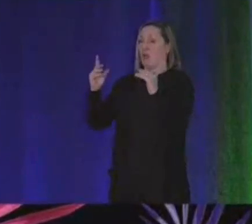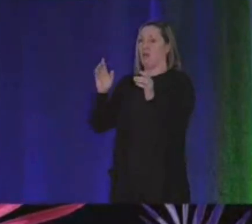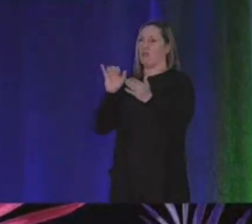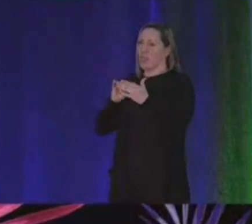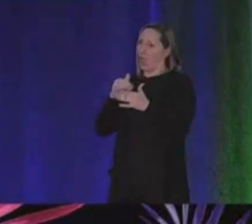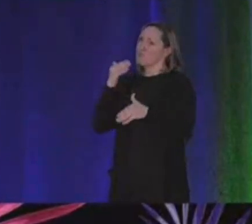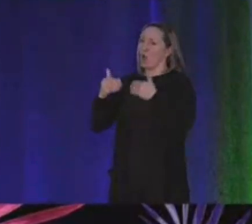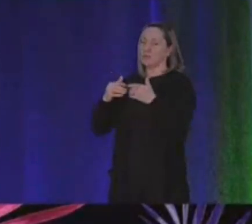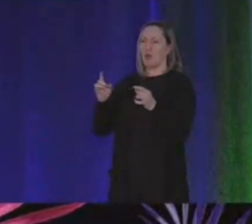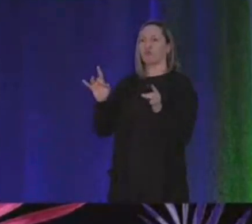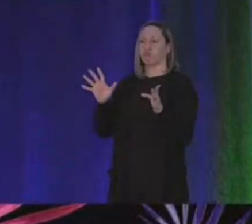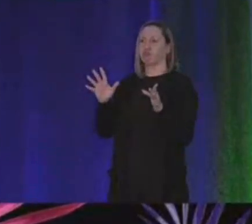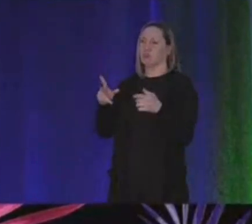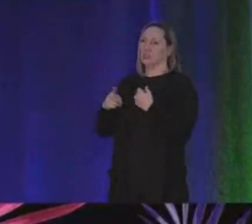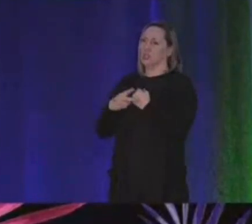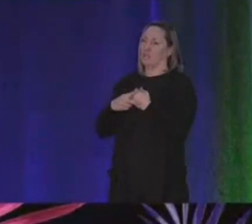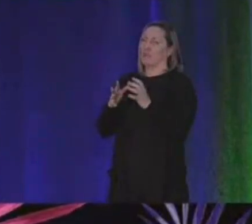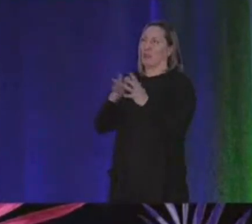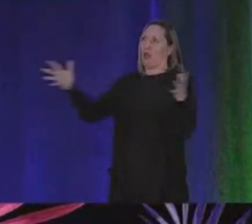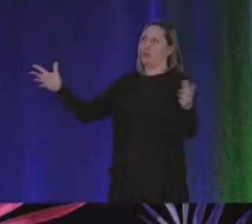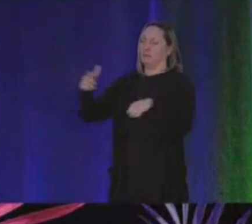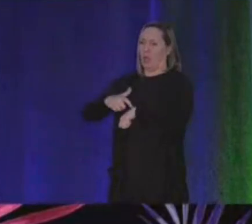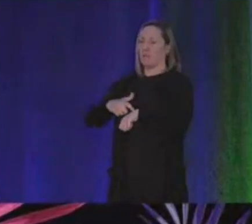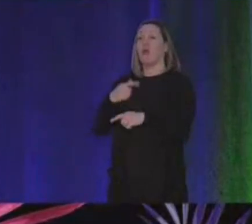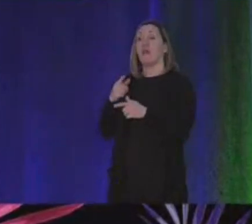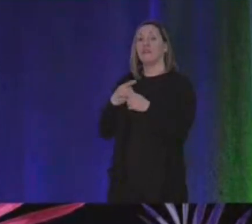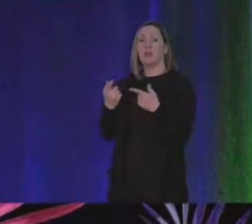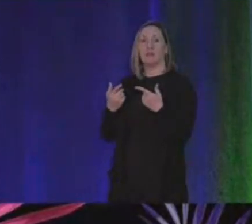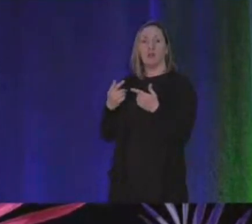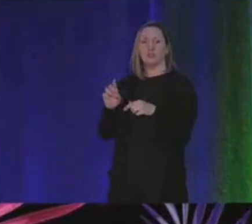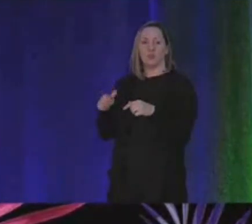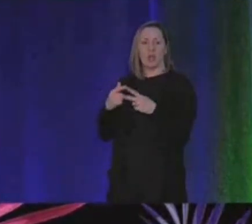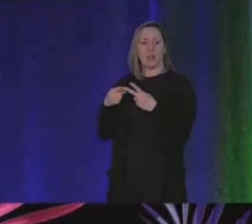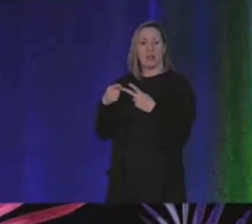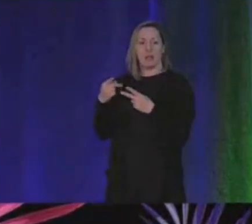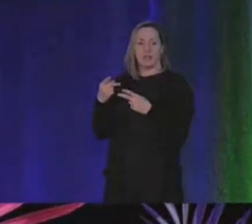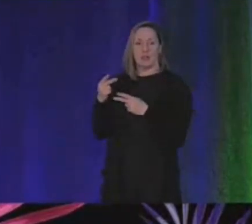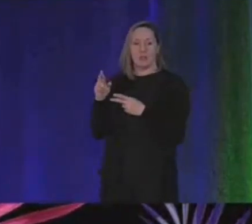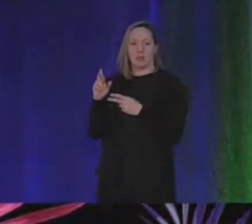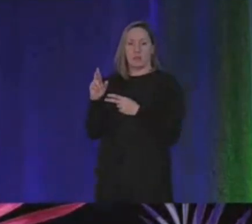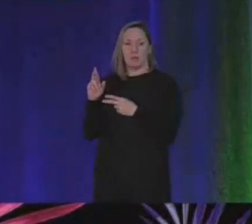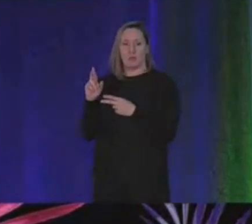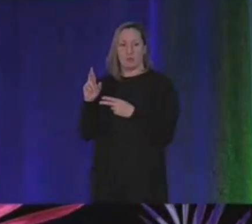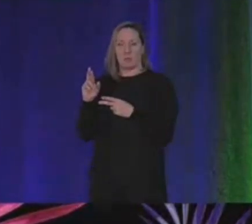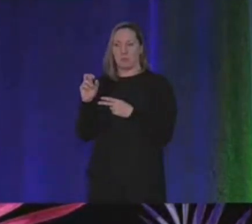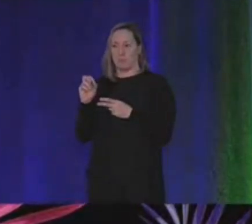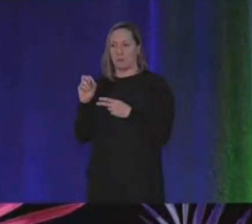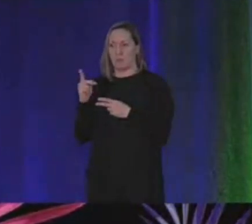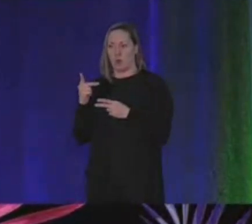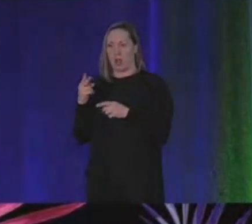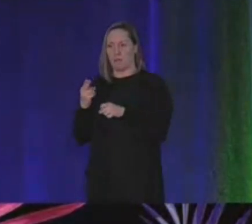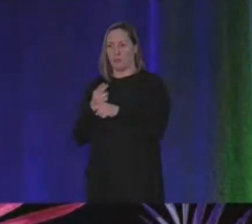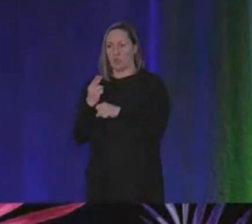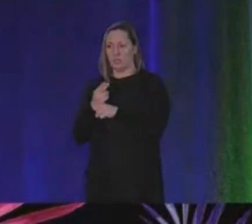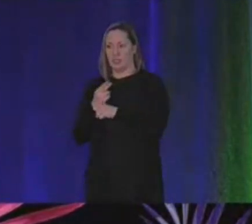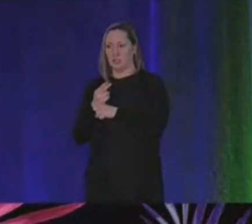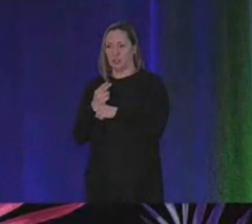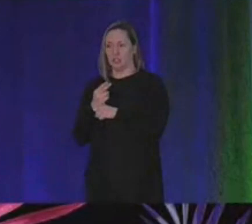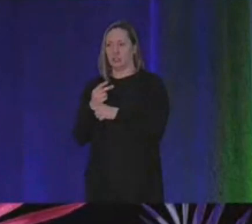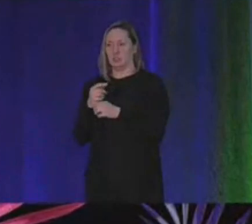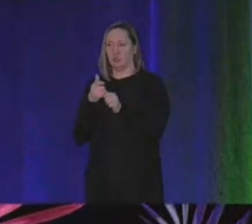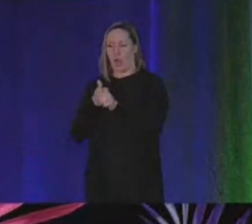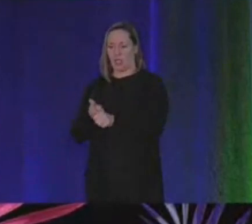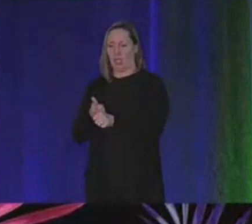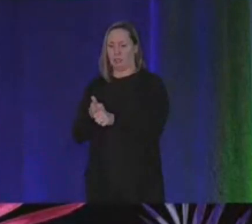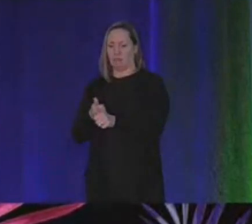be a huge time saver for us. And also another thing is a prop usage tracking. So if we could see, how teams are using